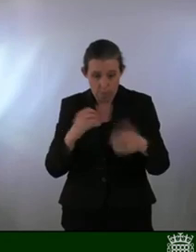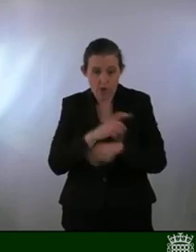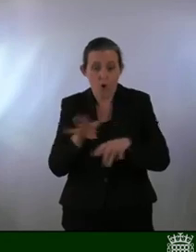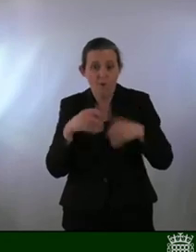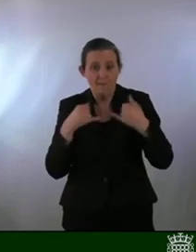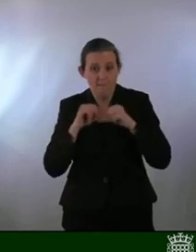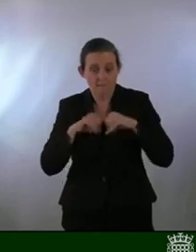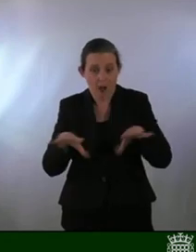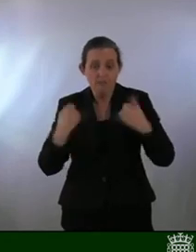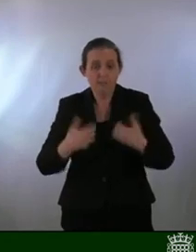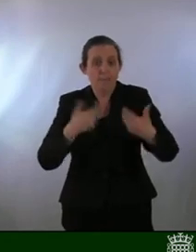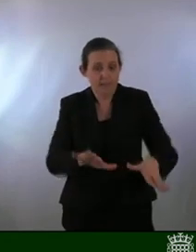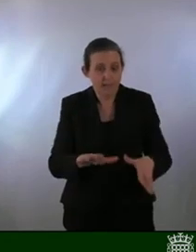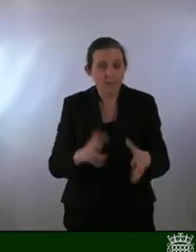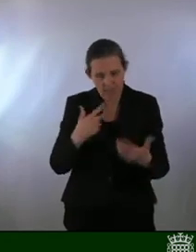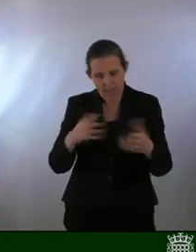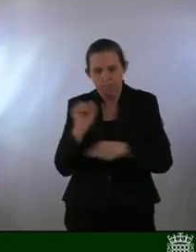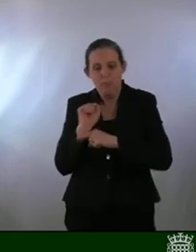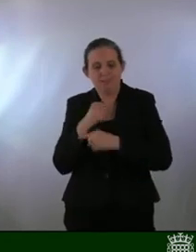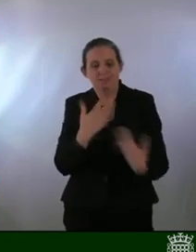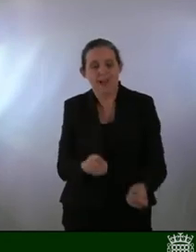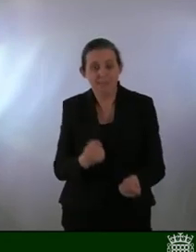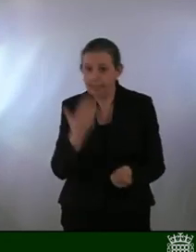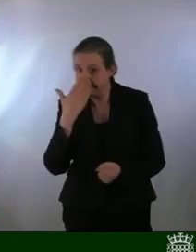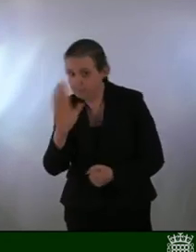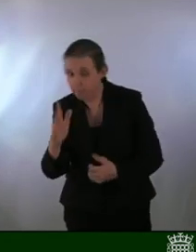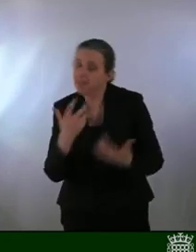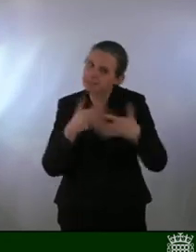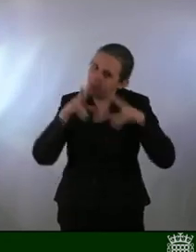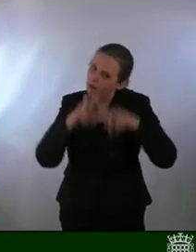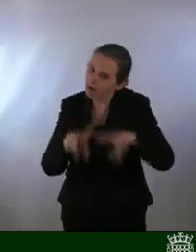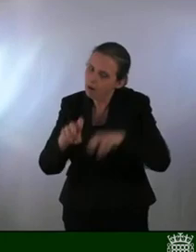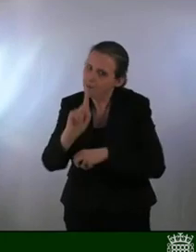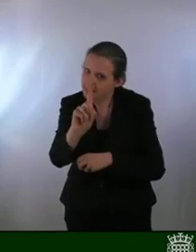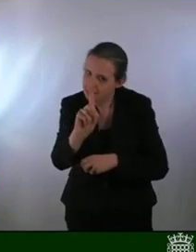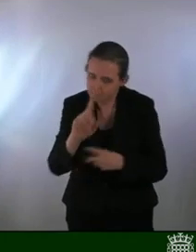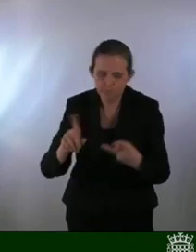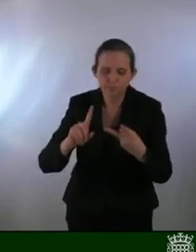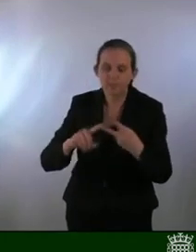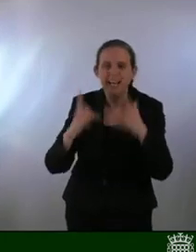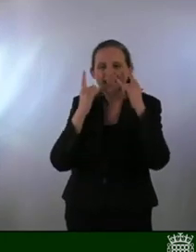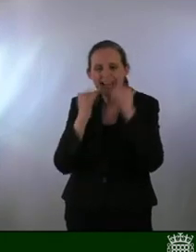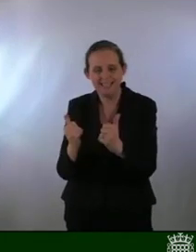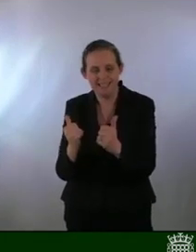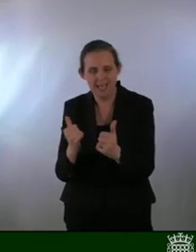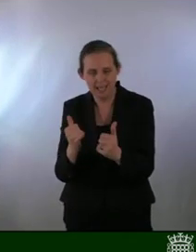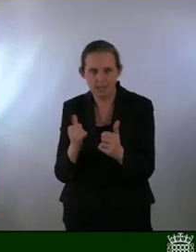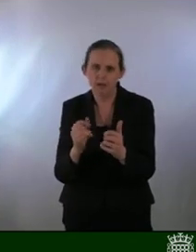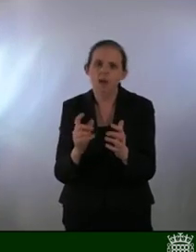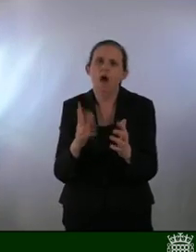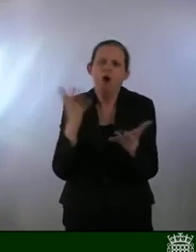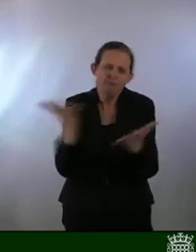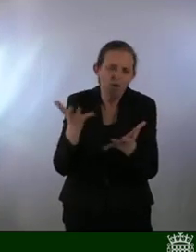be built up. On the testing point, just as with the Right Honourable Lady opposite, of course we want tests